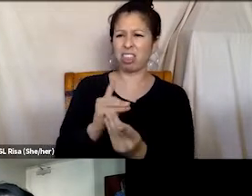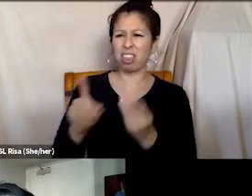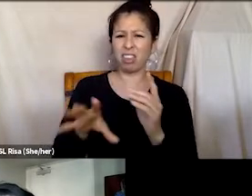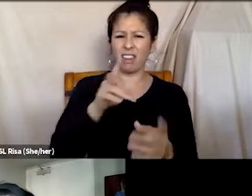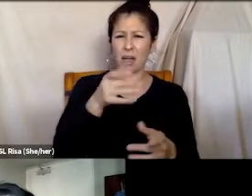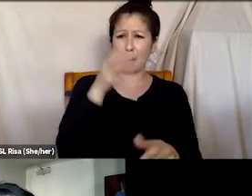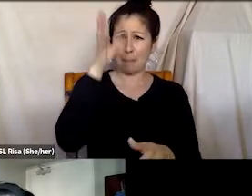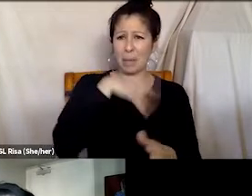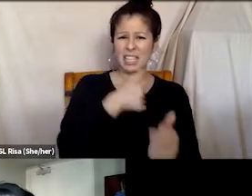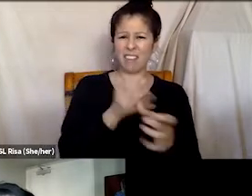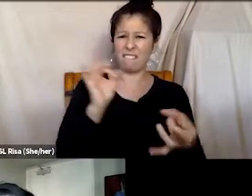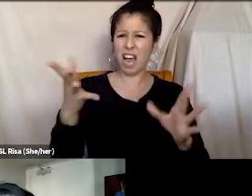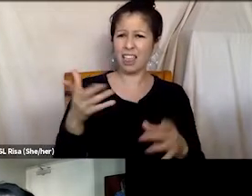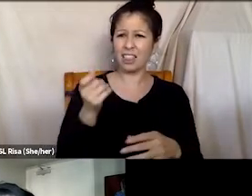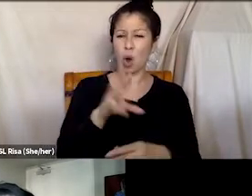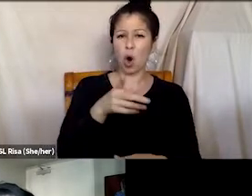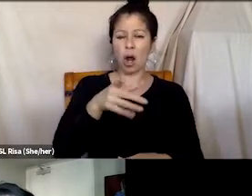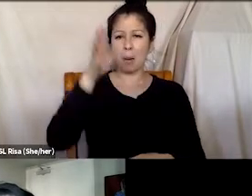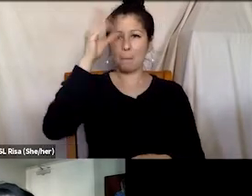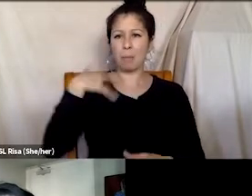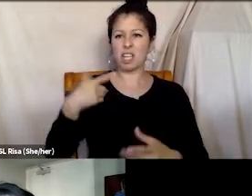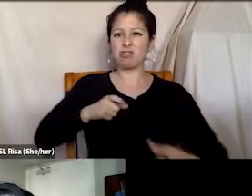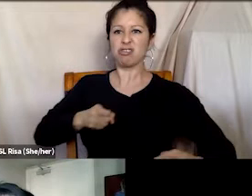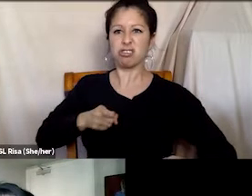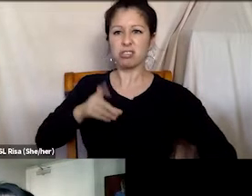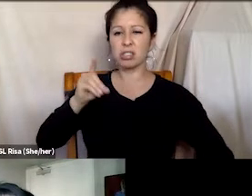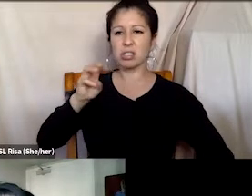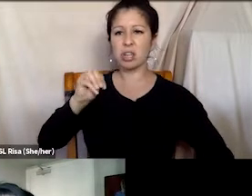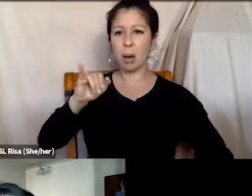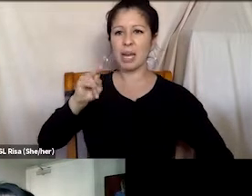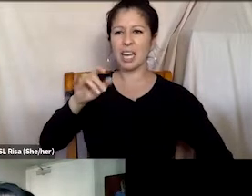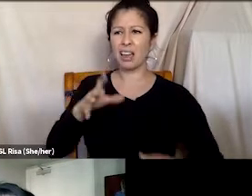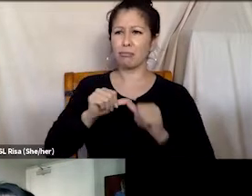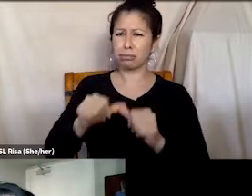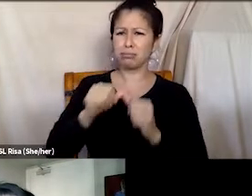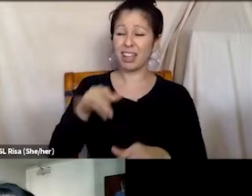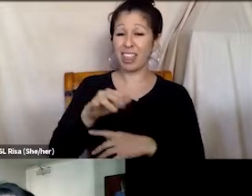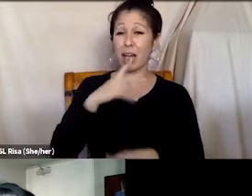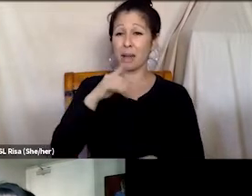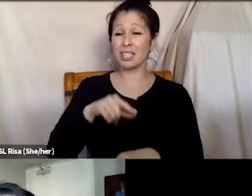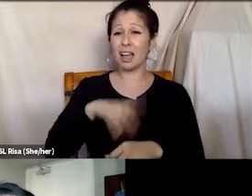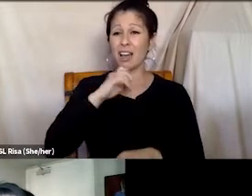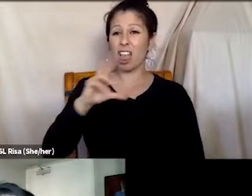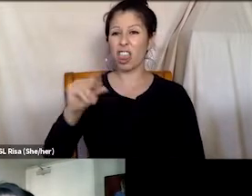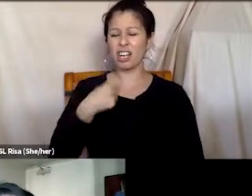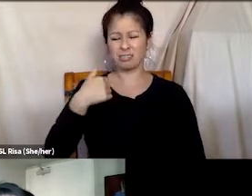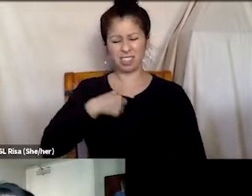men, violent or dominant men? It was a constant. And this is in my 30s. I'm asking